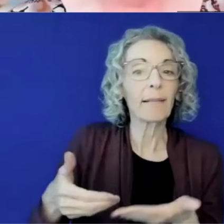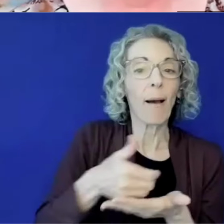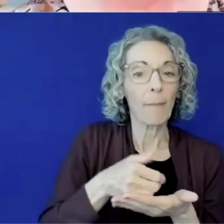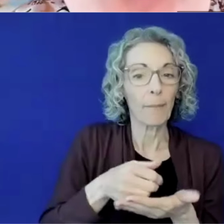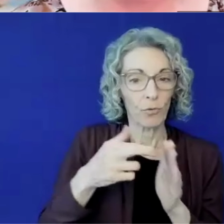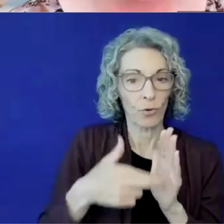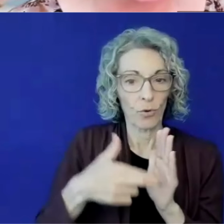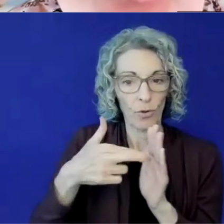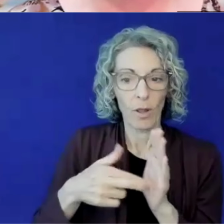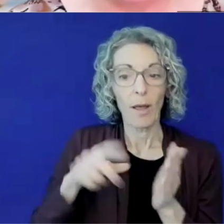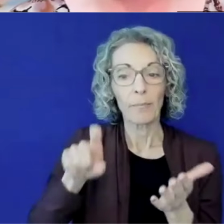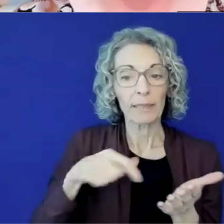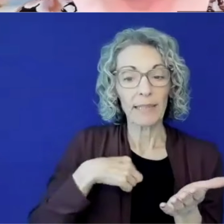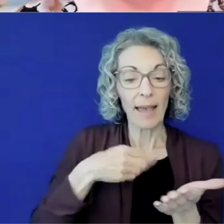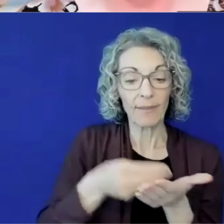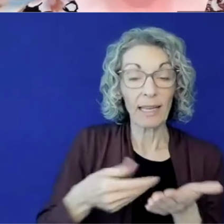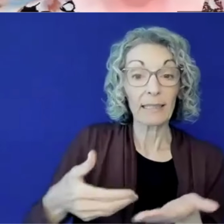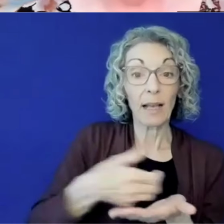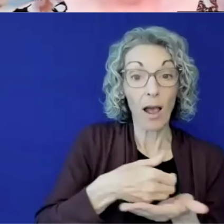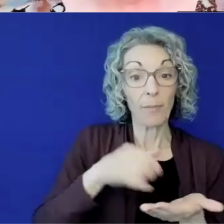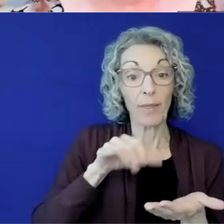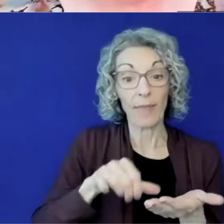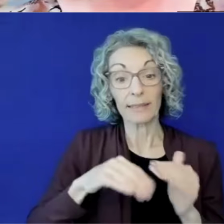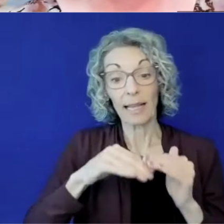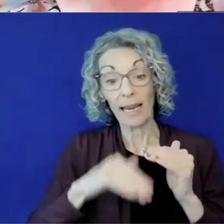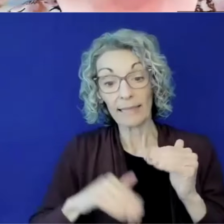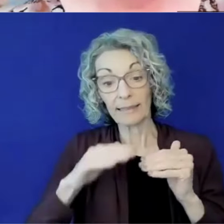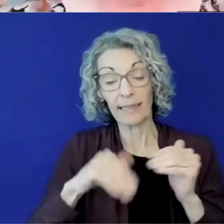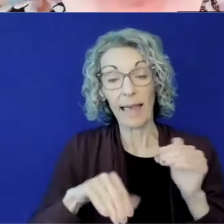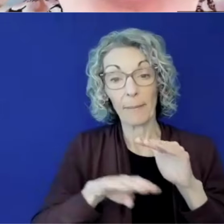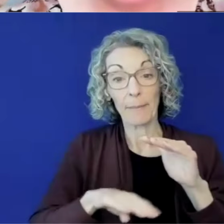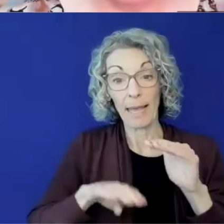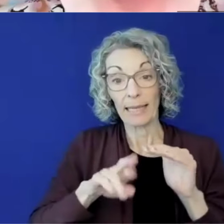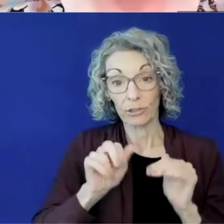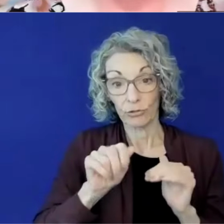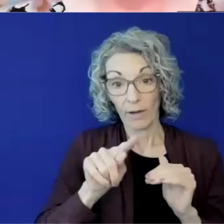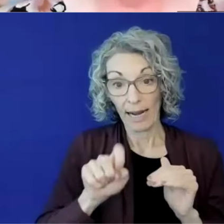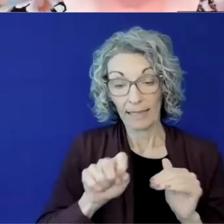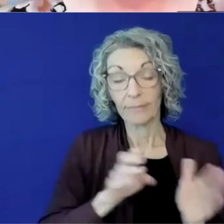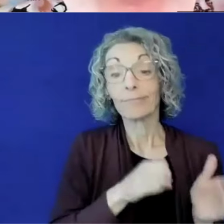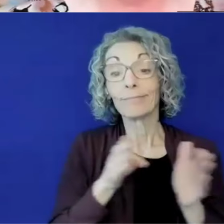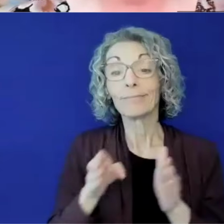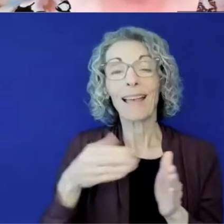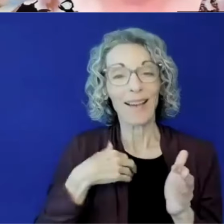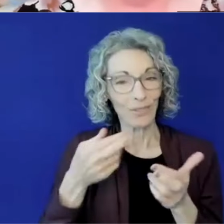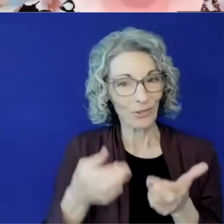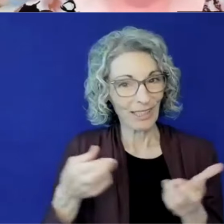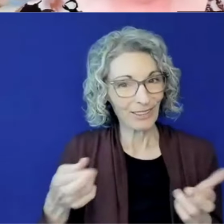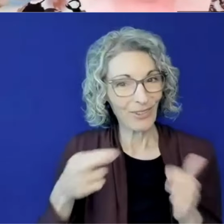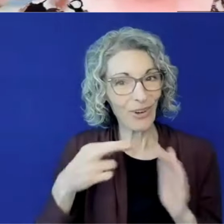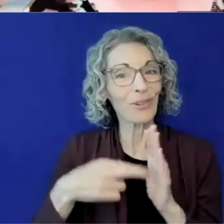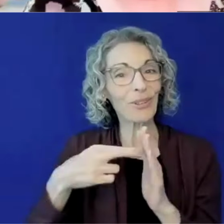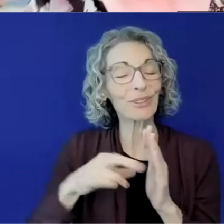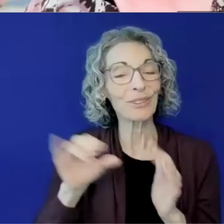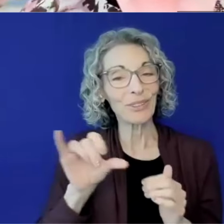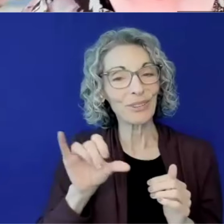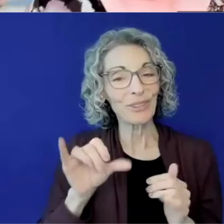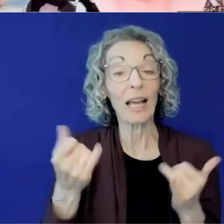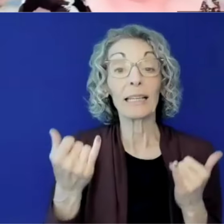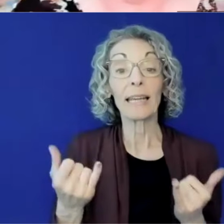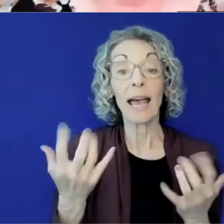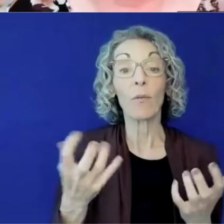income that's less than your base rate. But there's also resource rules. So let's talk now